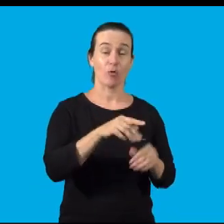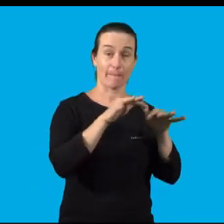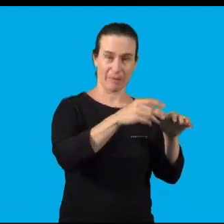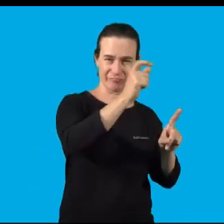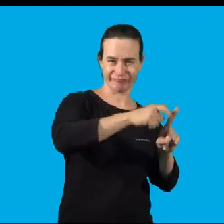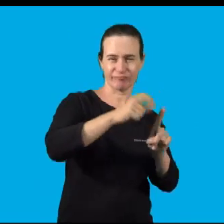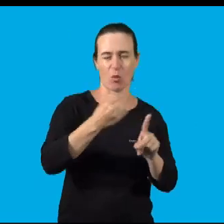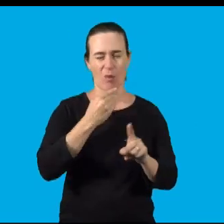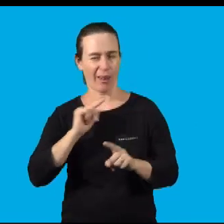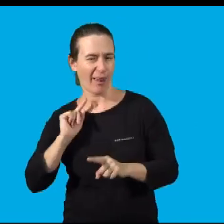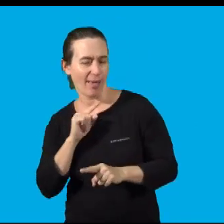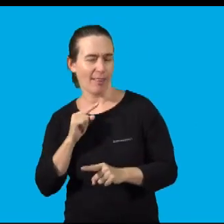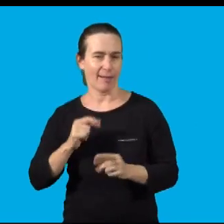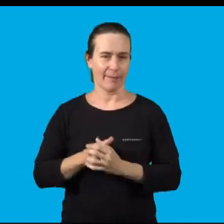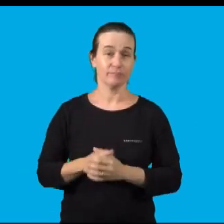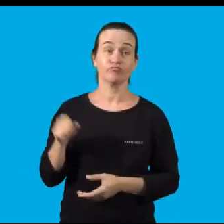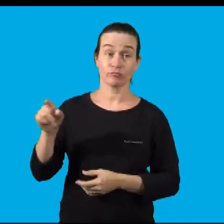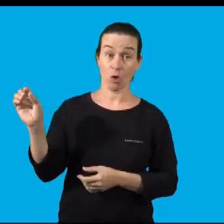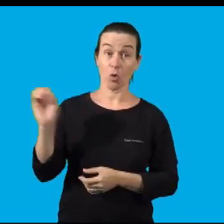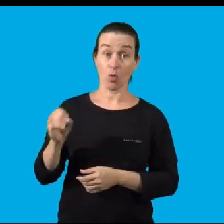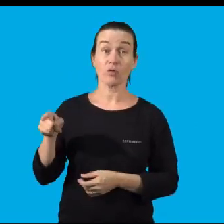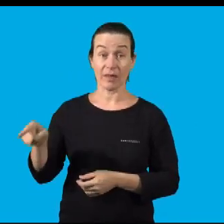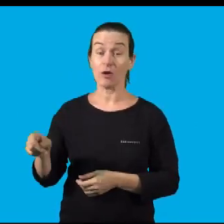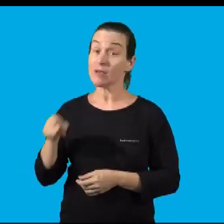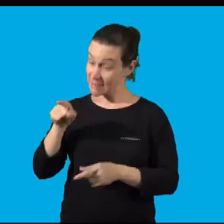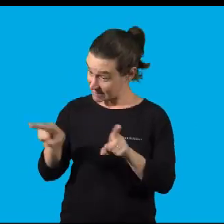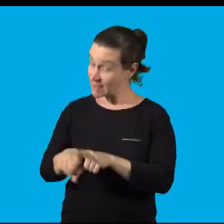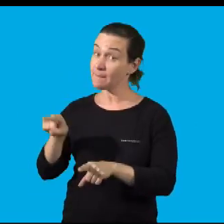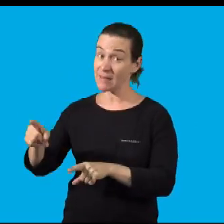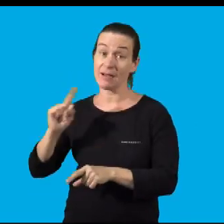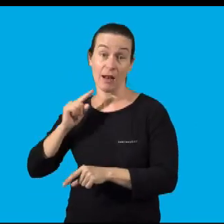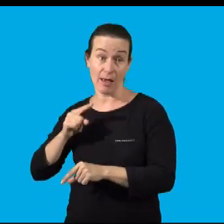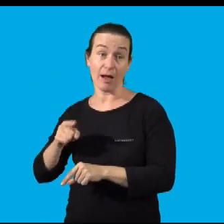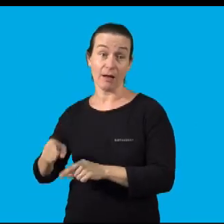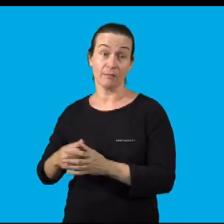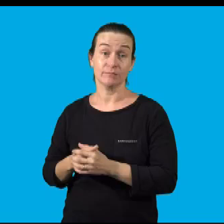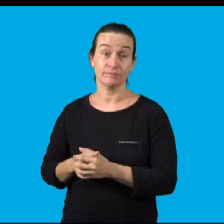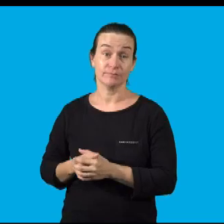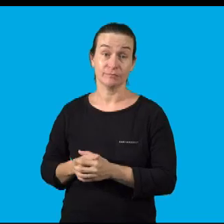by characters in the play. Although Othello does act deceptively upon